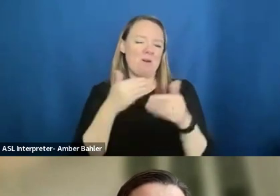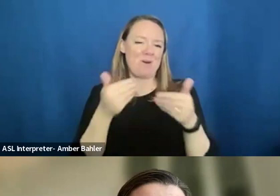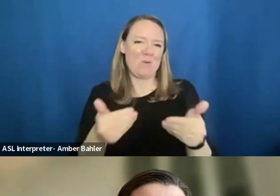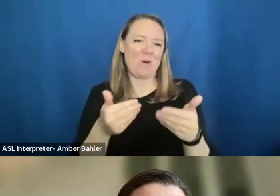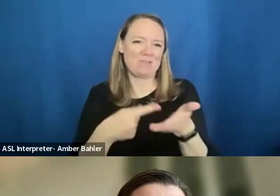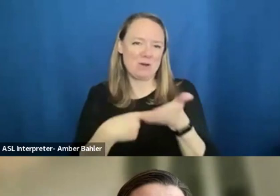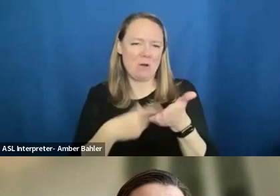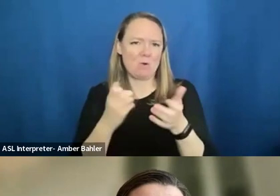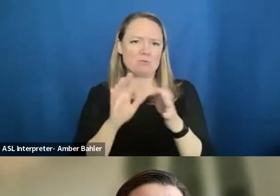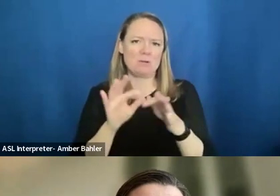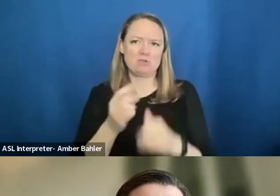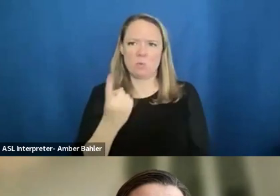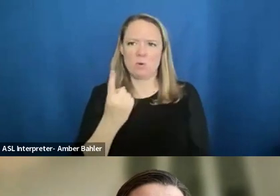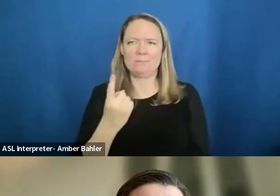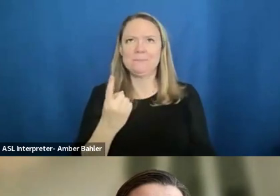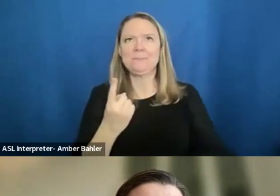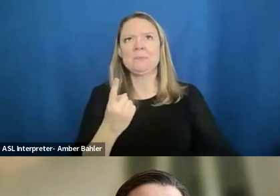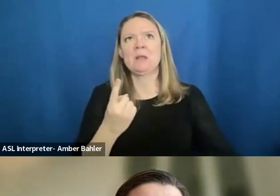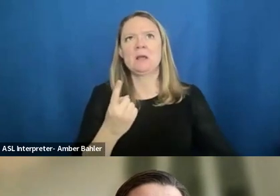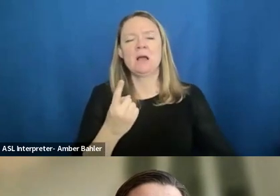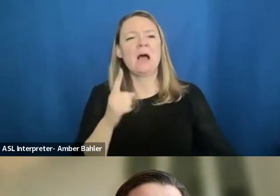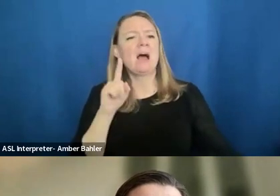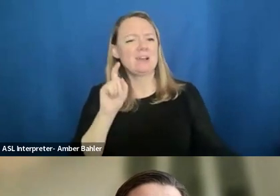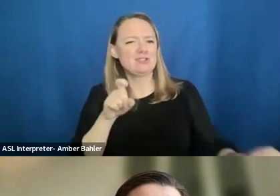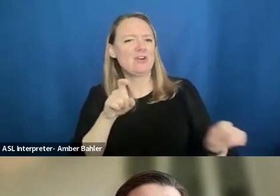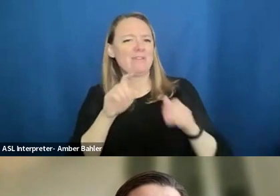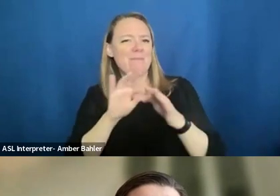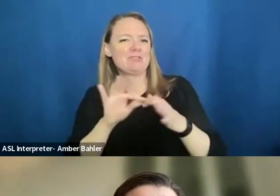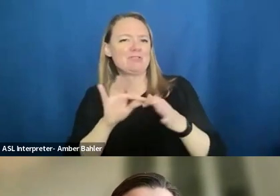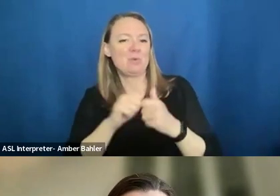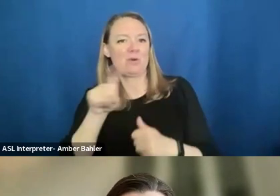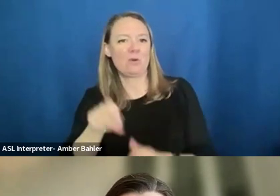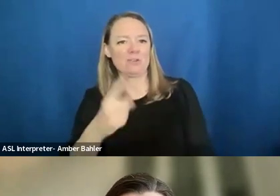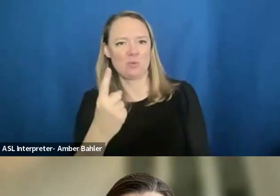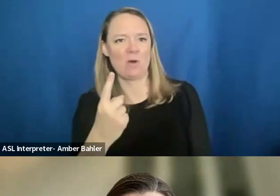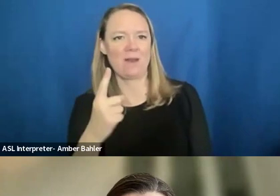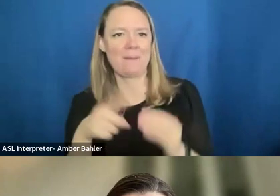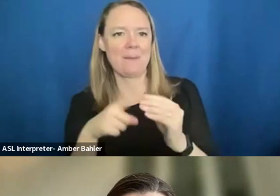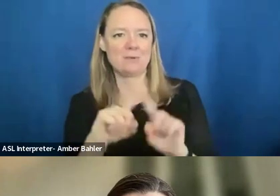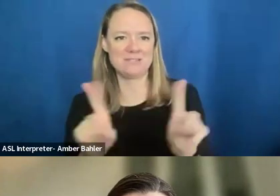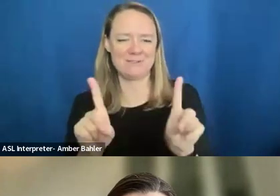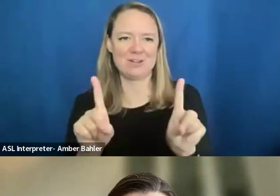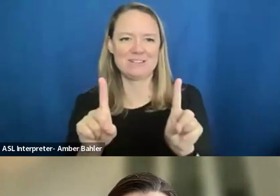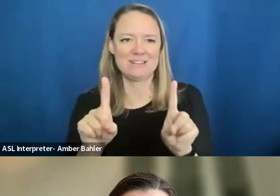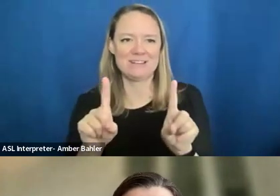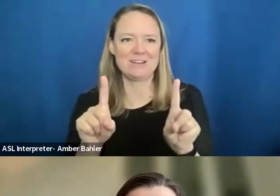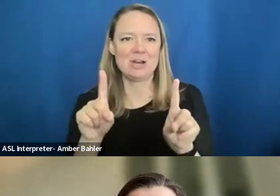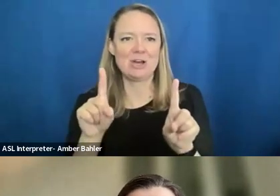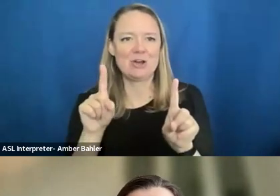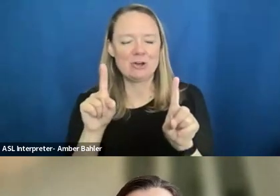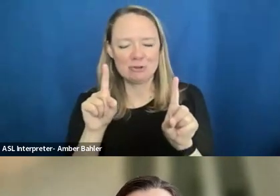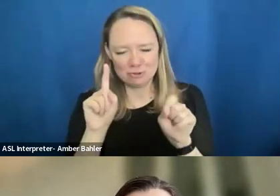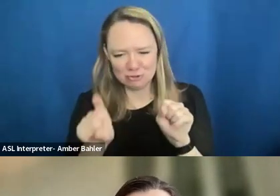thing that I should have said on question one, just regarding the differences. I know we're talking about, and it should absolutely be just places